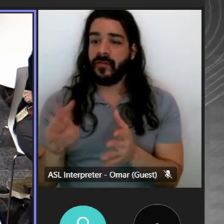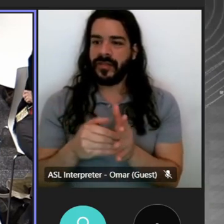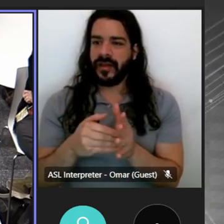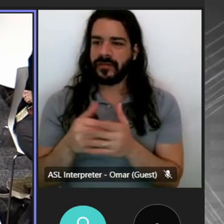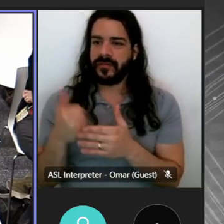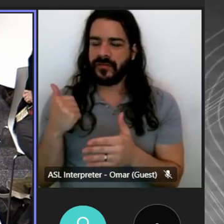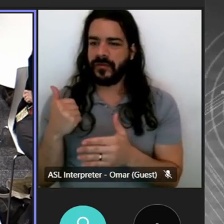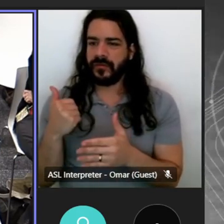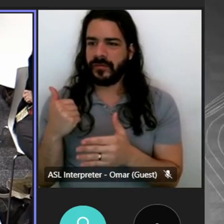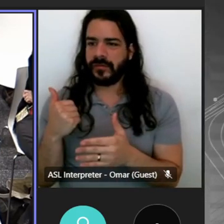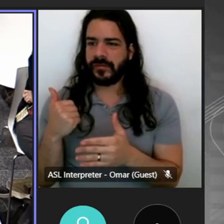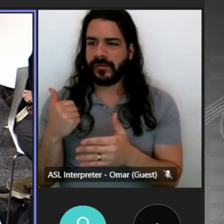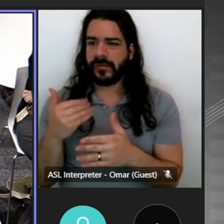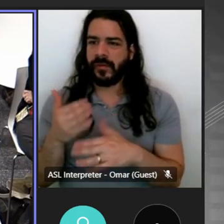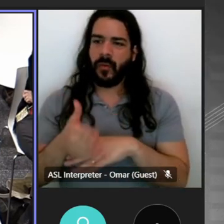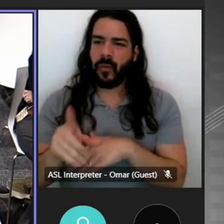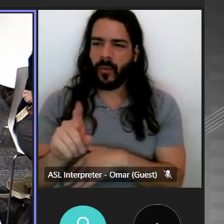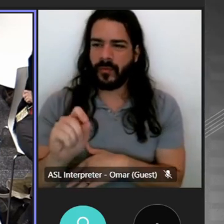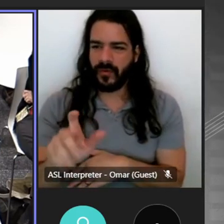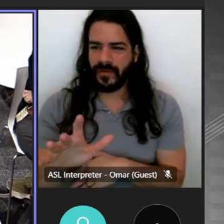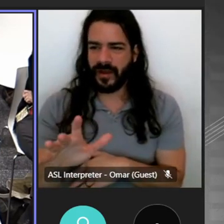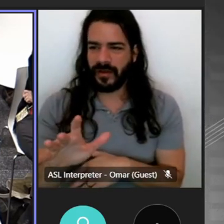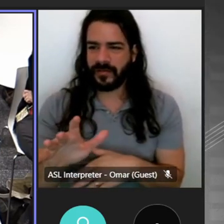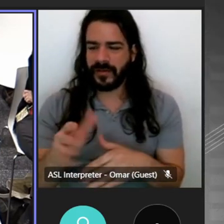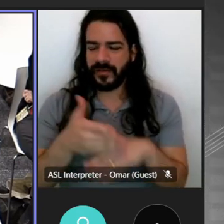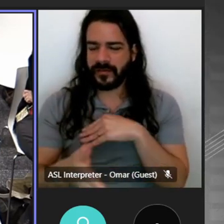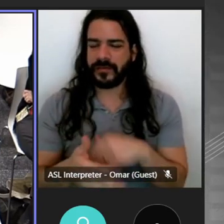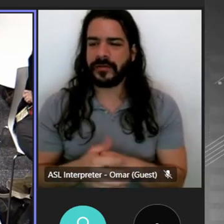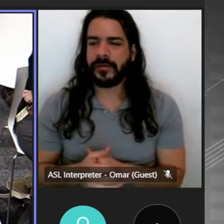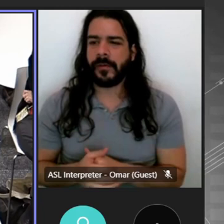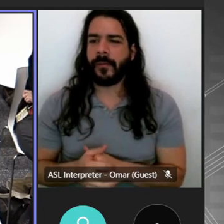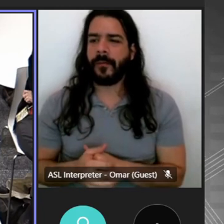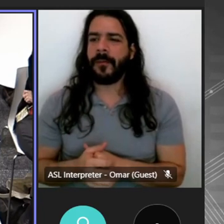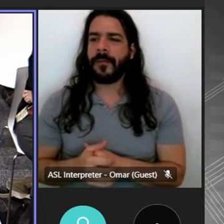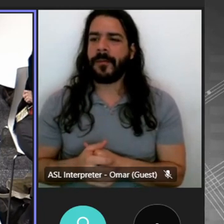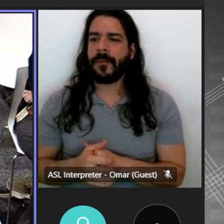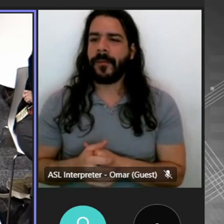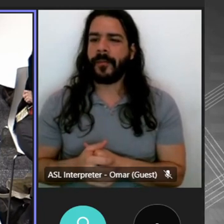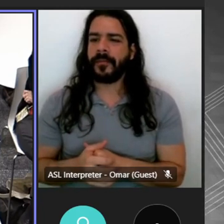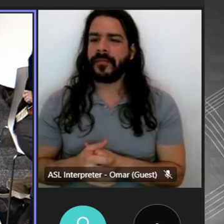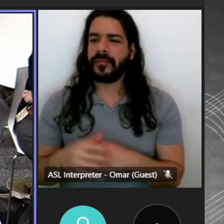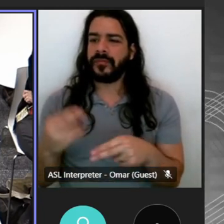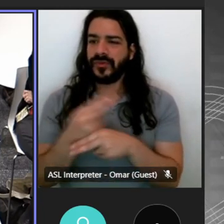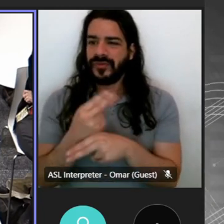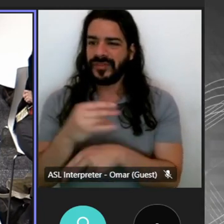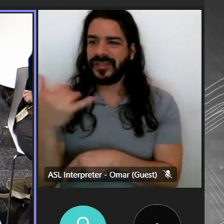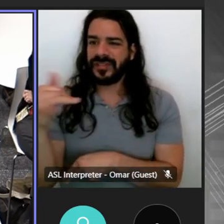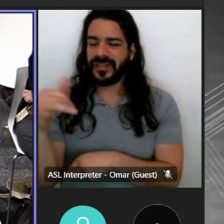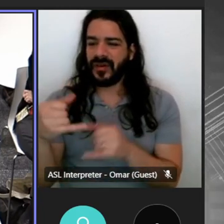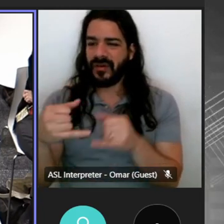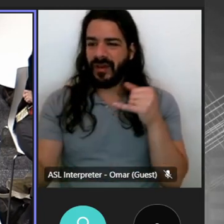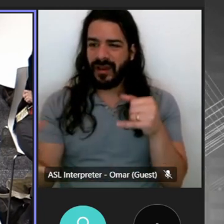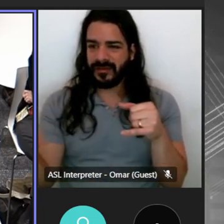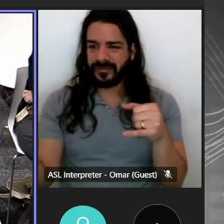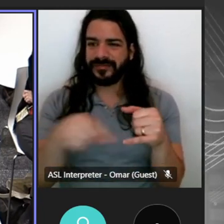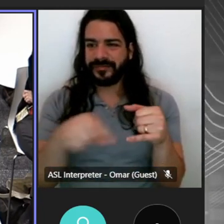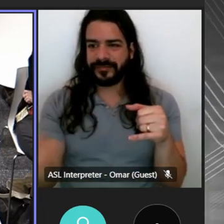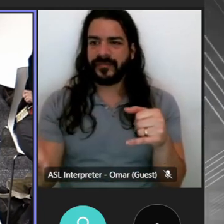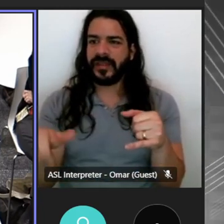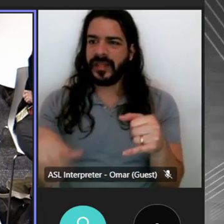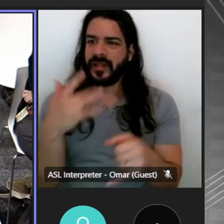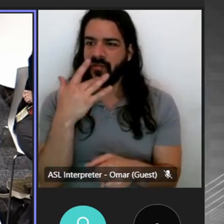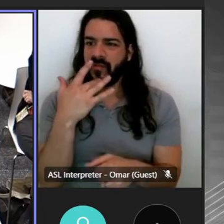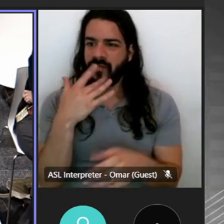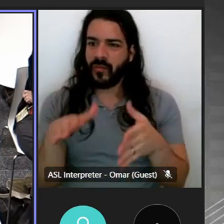almost 4,000 before the pandemic. Commuting via yellow line between Virginia and University of Maryland is